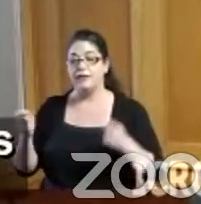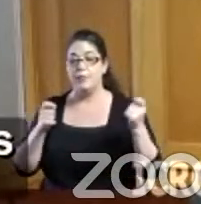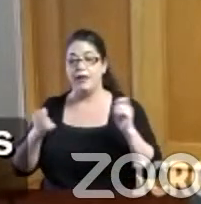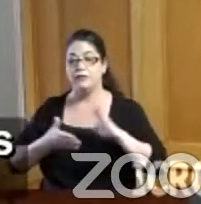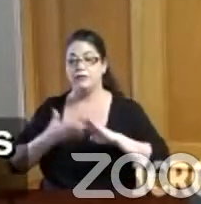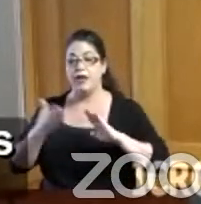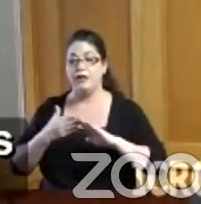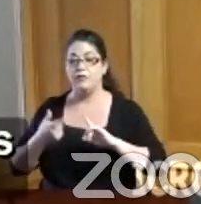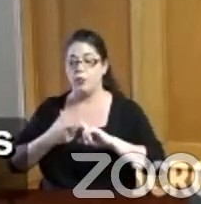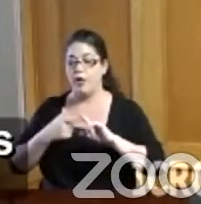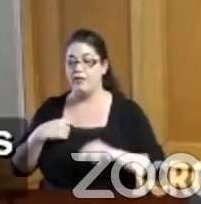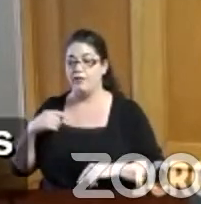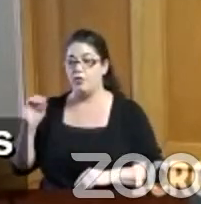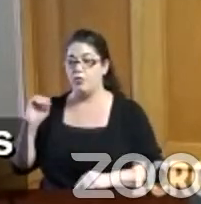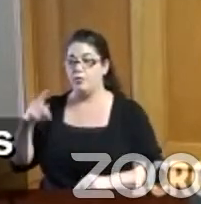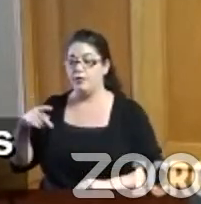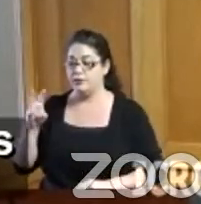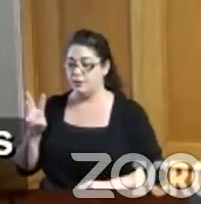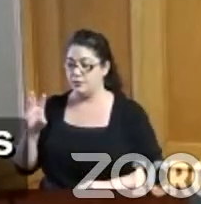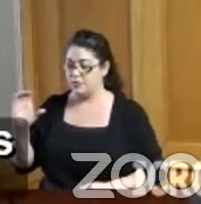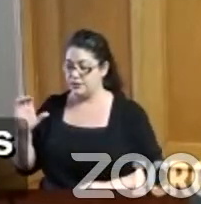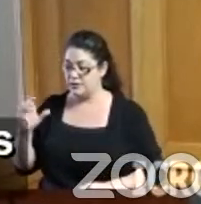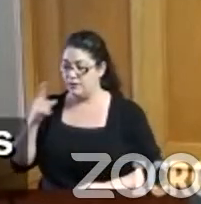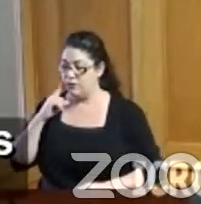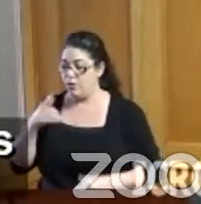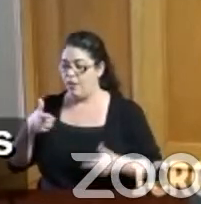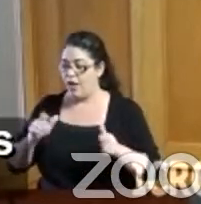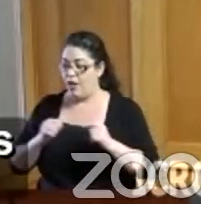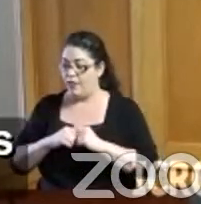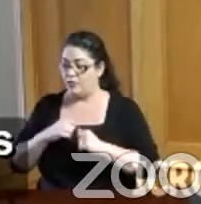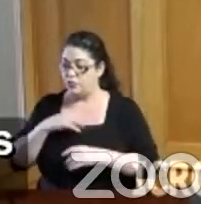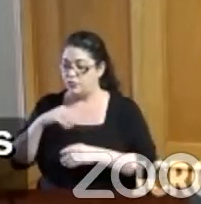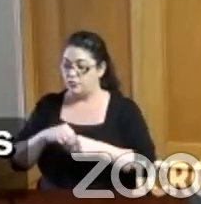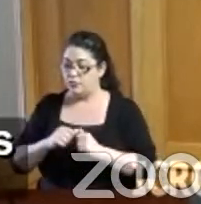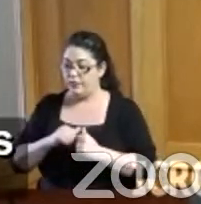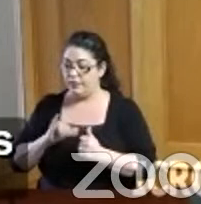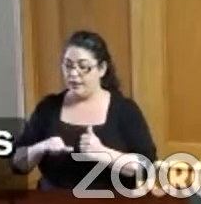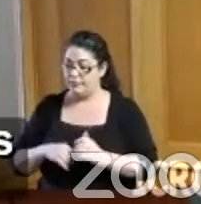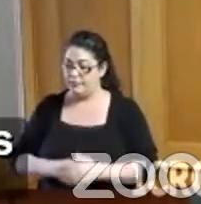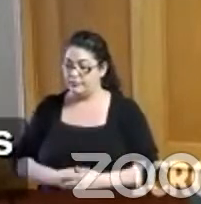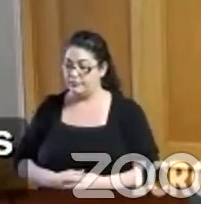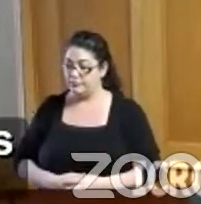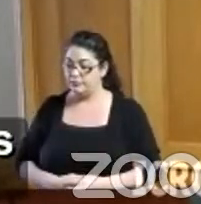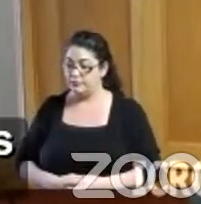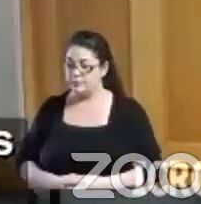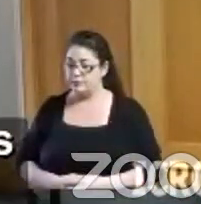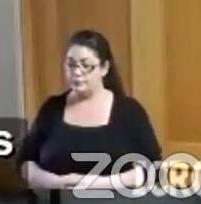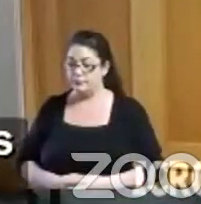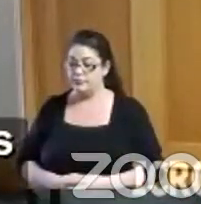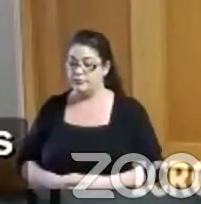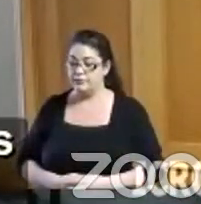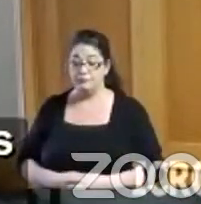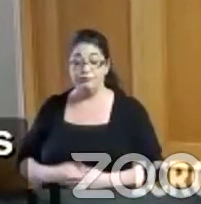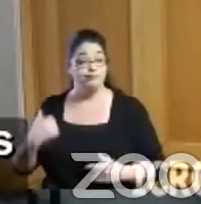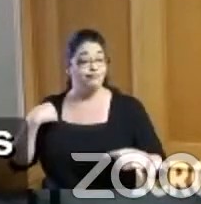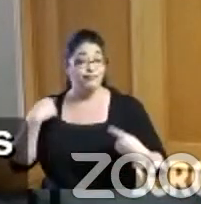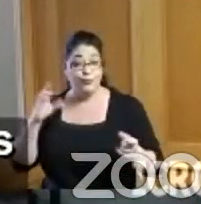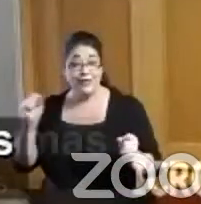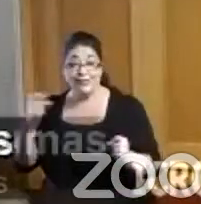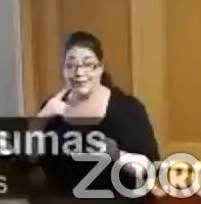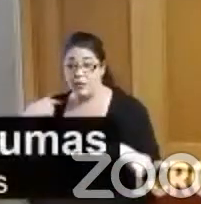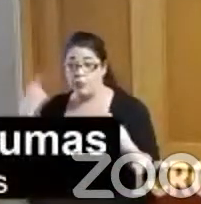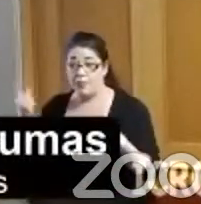the OPWC to allow the county engineer to enter into agreements. Mm-hmm. Thank you. And we've been very successful with our